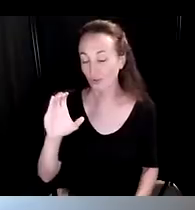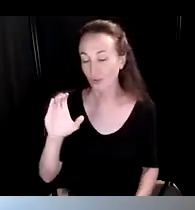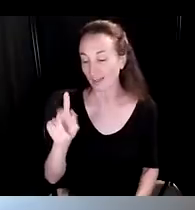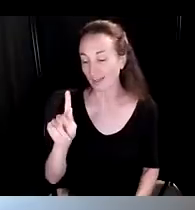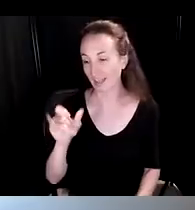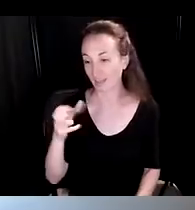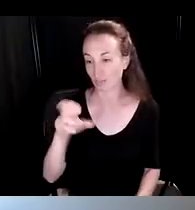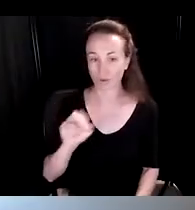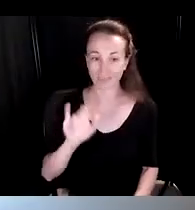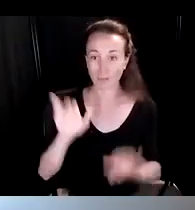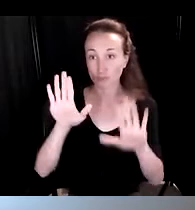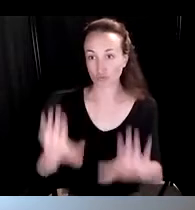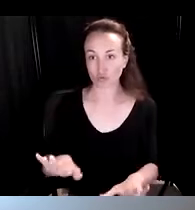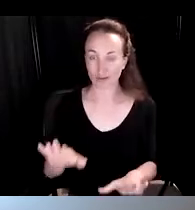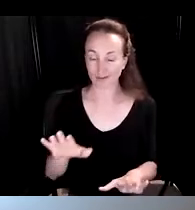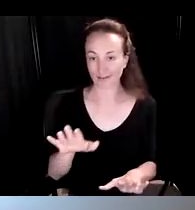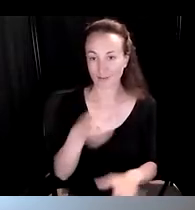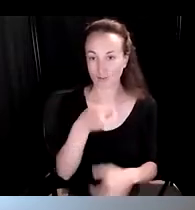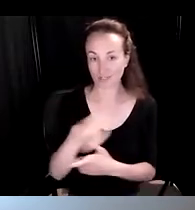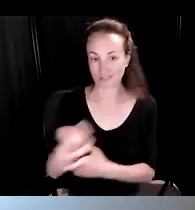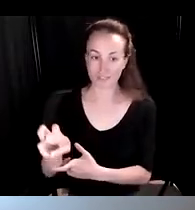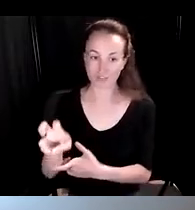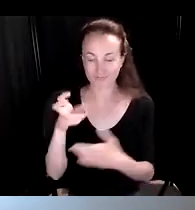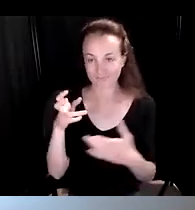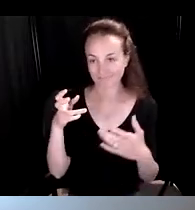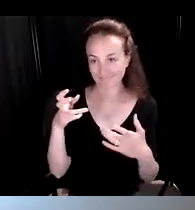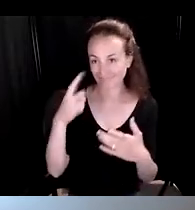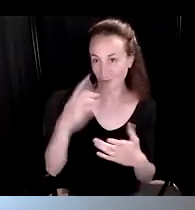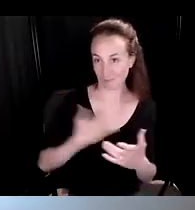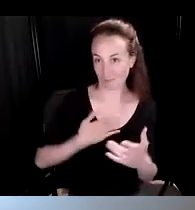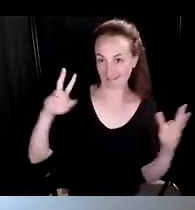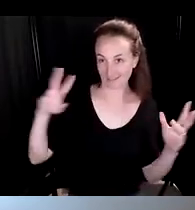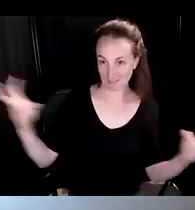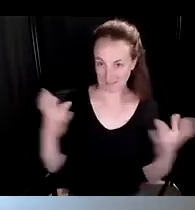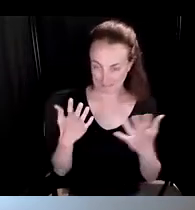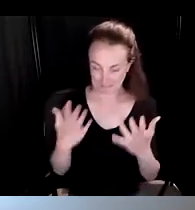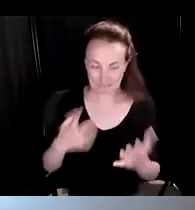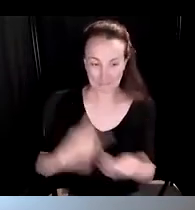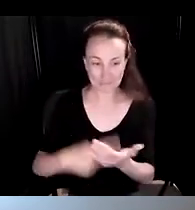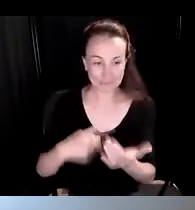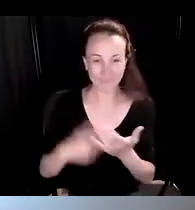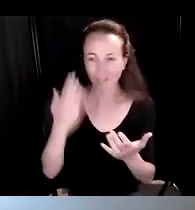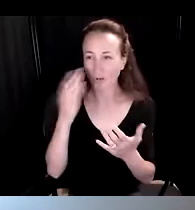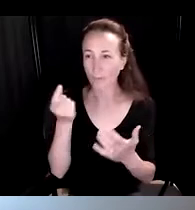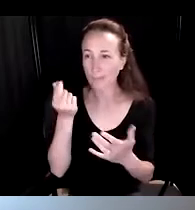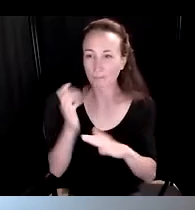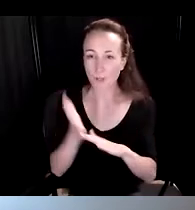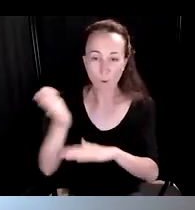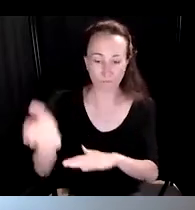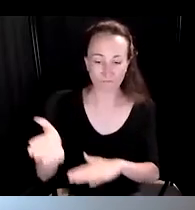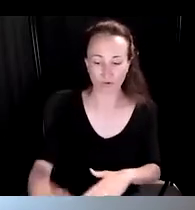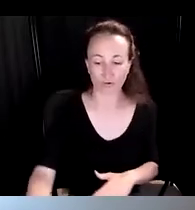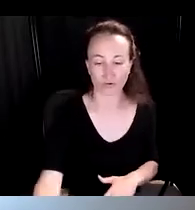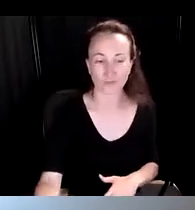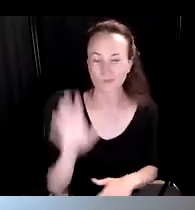a really great transition in terms of what I'm going to talk about next. And so I know we're already over a little bit, so I am going to keep this even